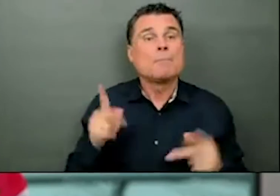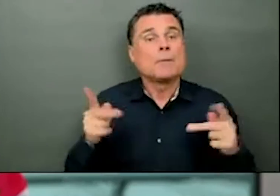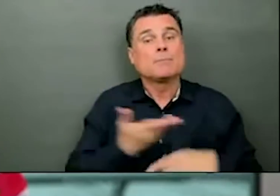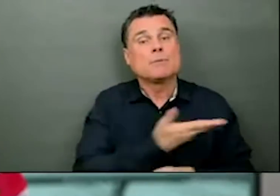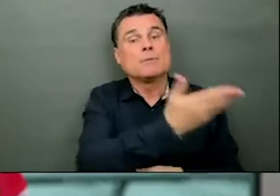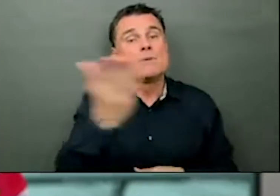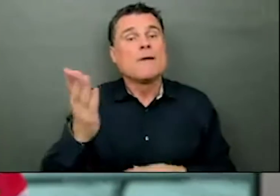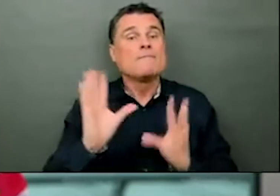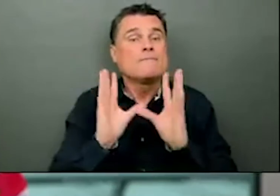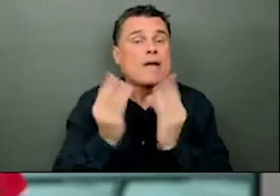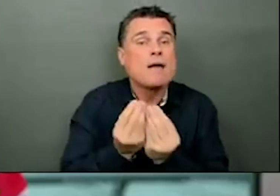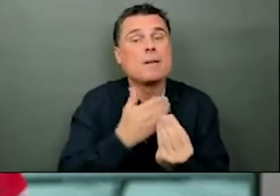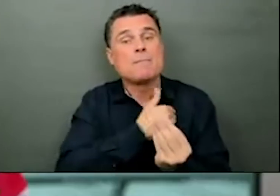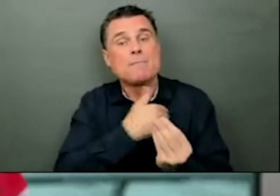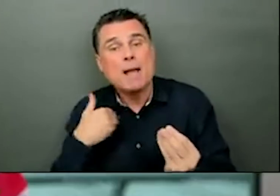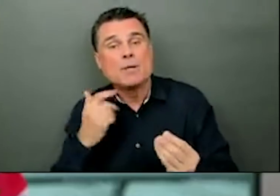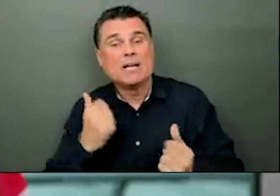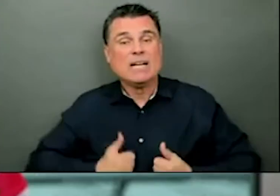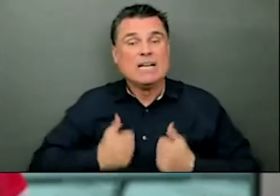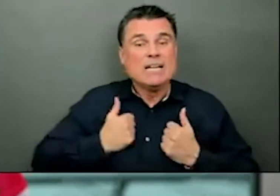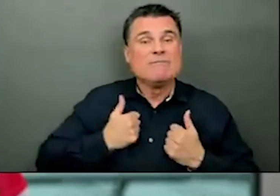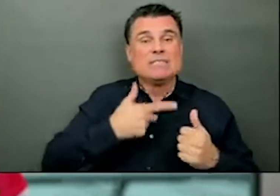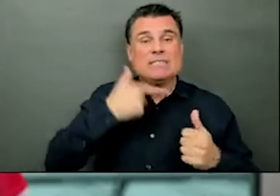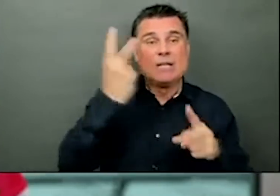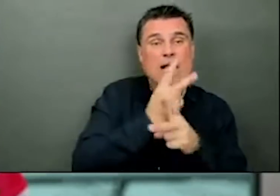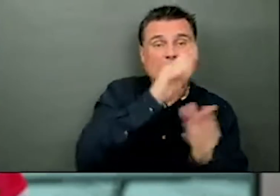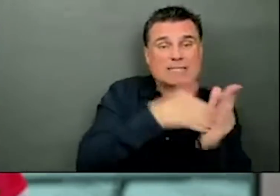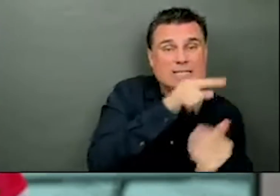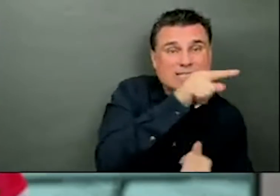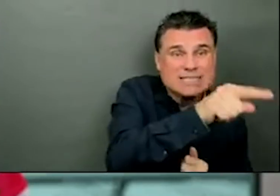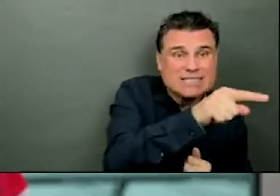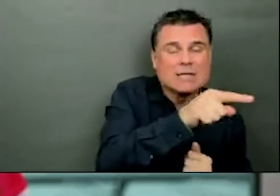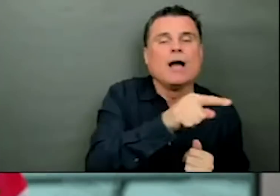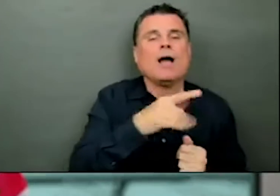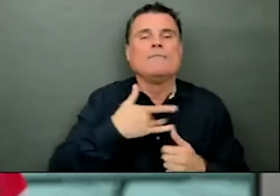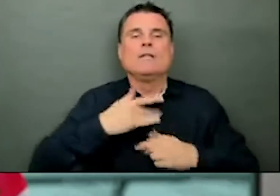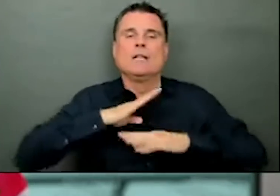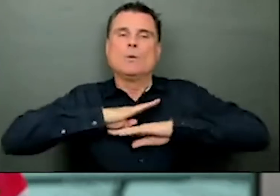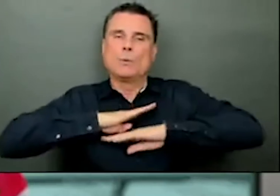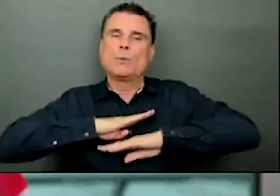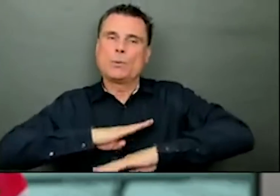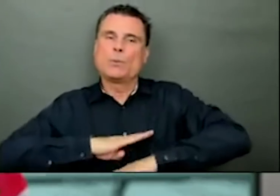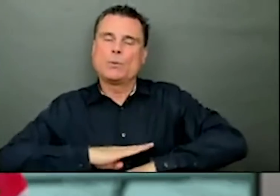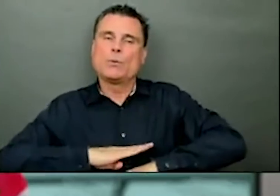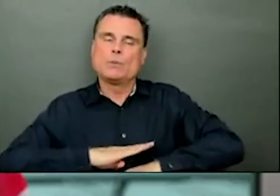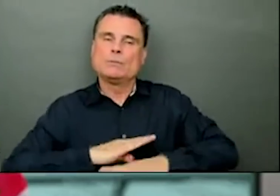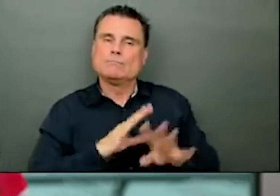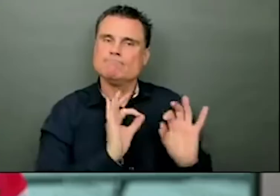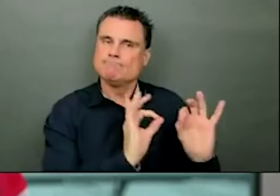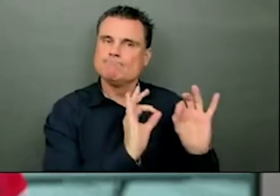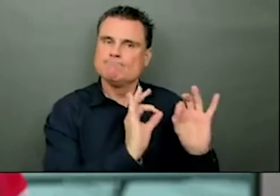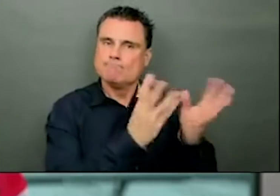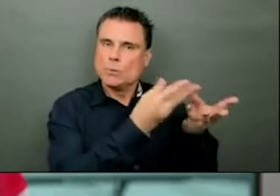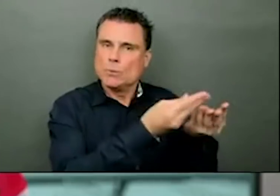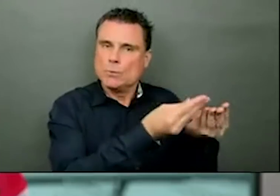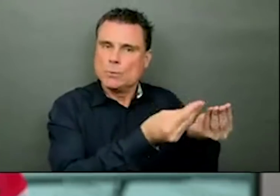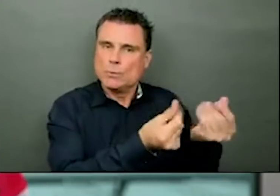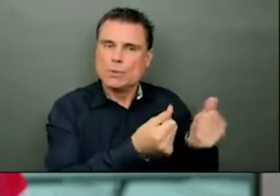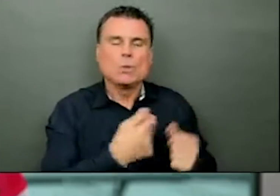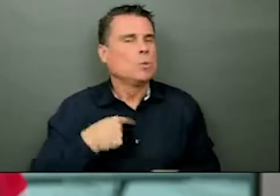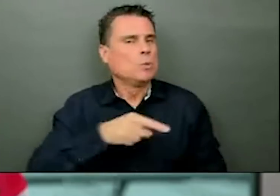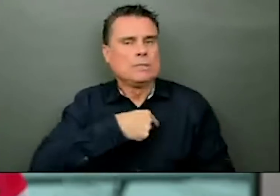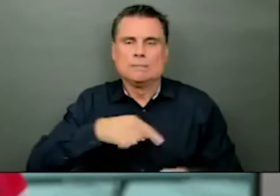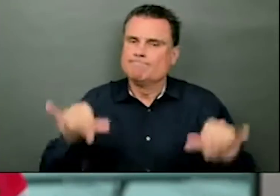in care homes. As new cases continue to decrease in long-term care, we also need to continue to decrease